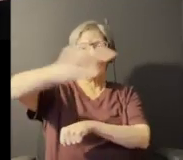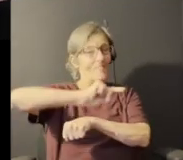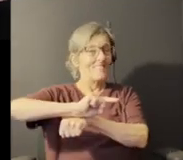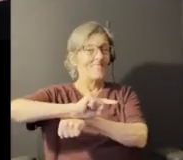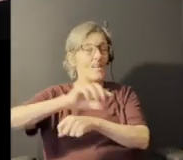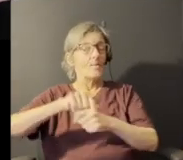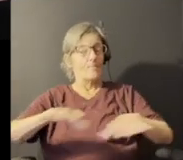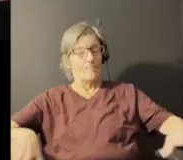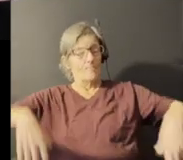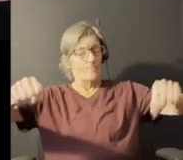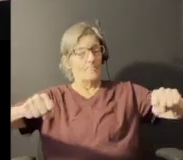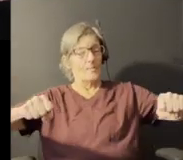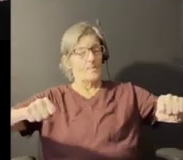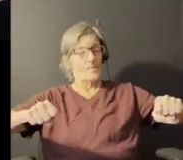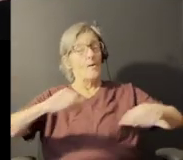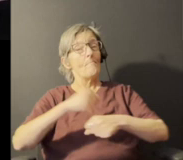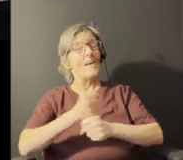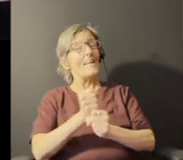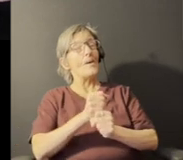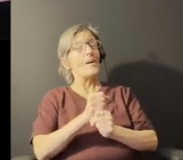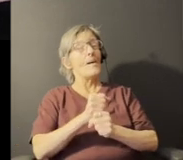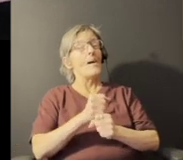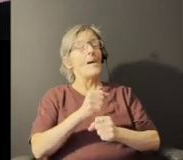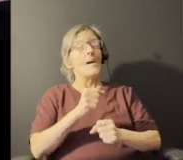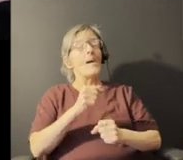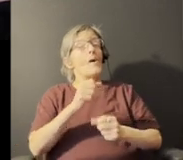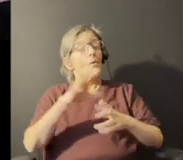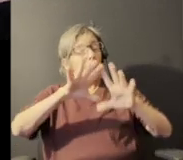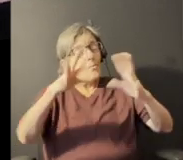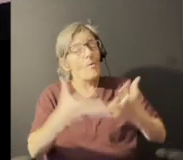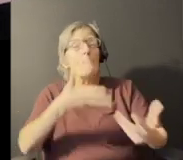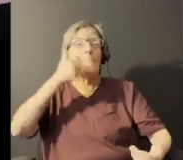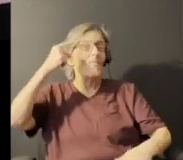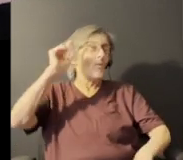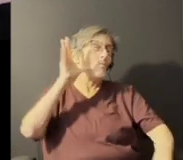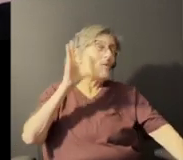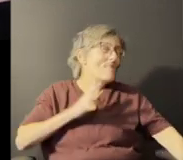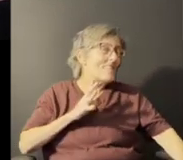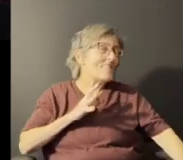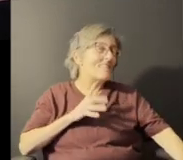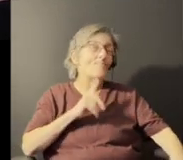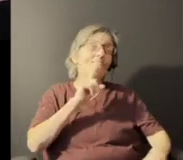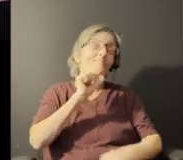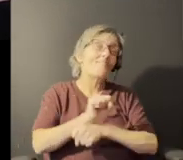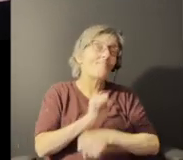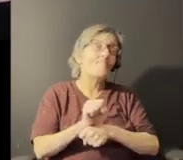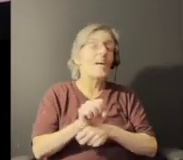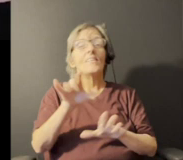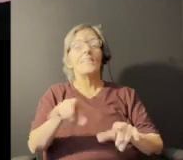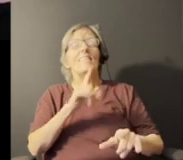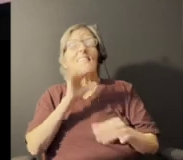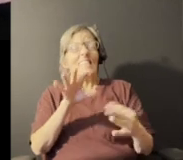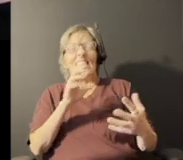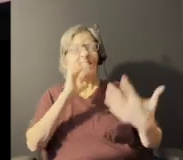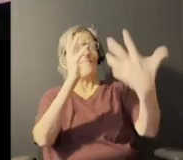being done to make the world better for women, really. And so, yeah, it